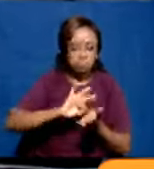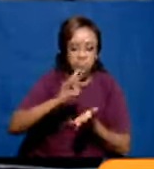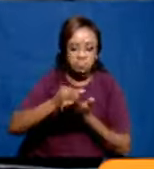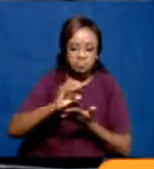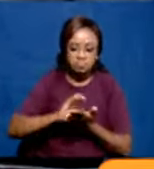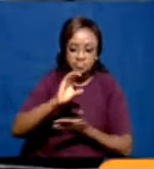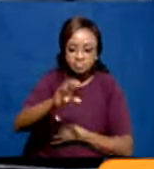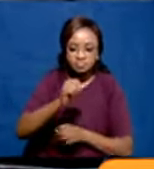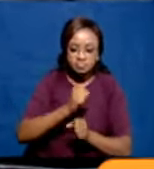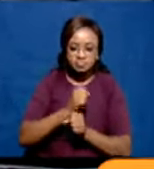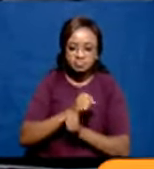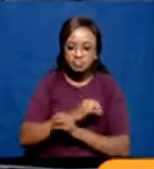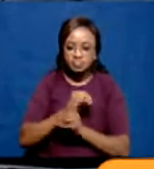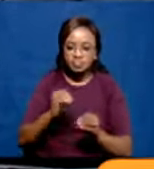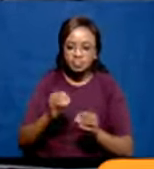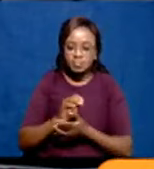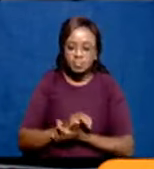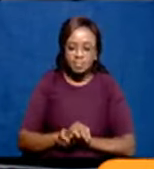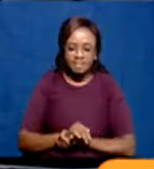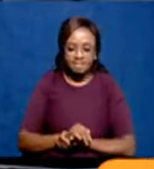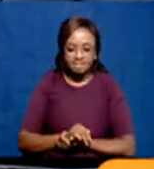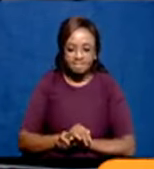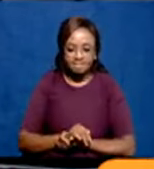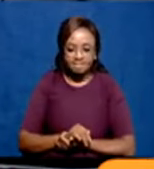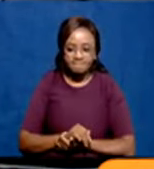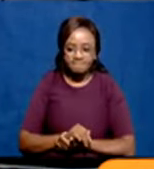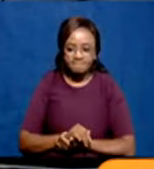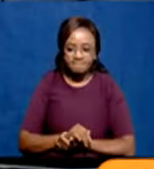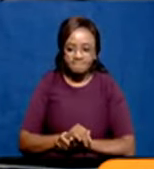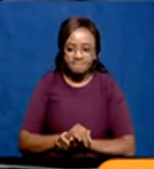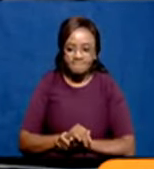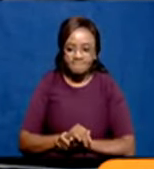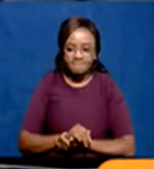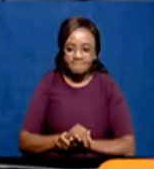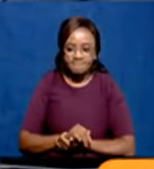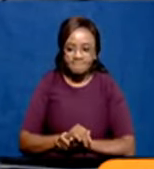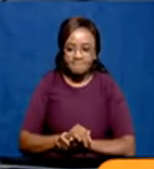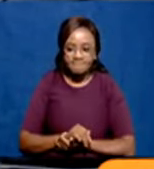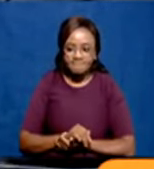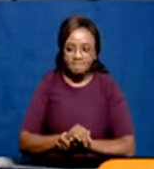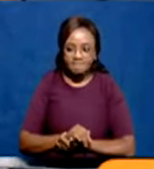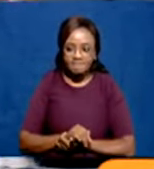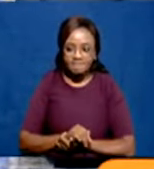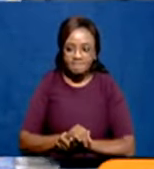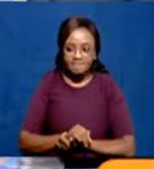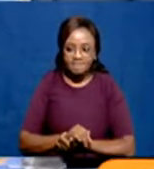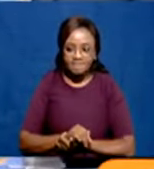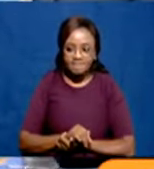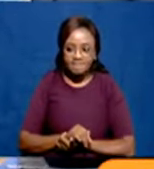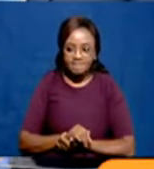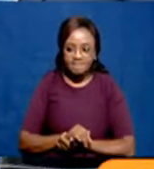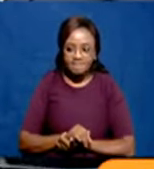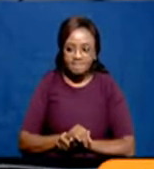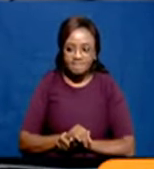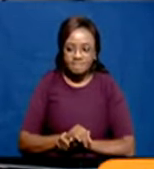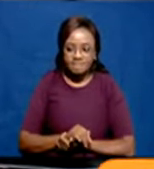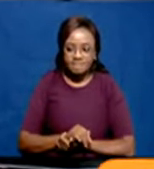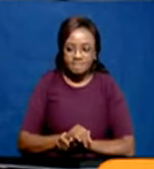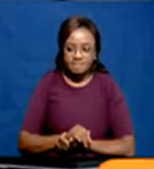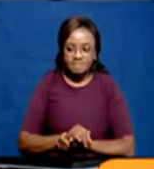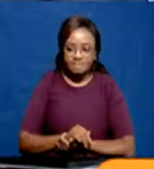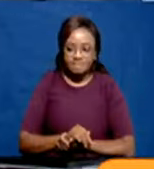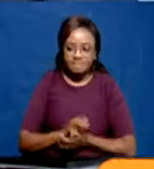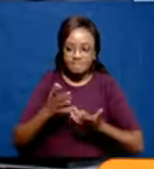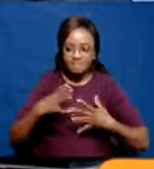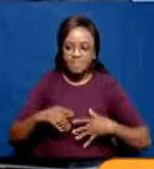are dysfunctional. Let him answer. That's the reality. Yes. Our healthcare system is not perfect, but I want us to let's put things in perspective. Okay. People are walking into